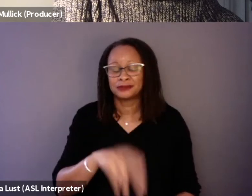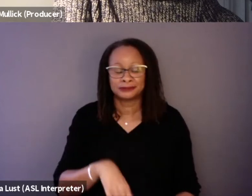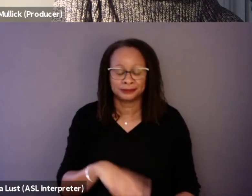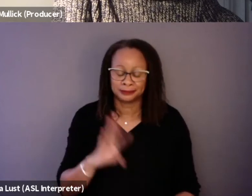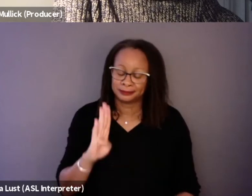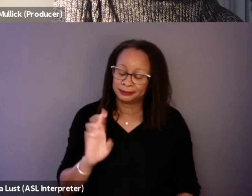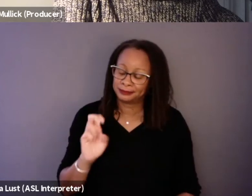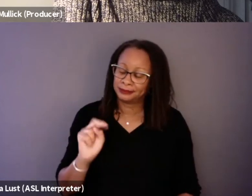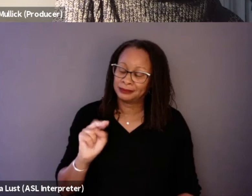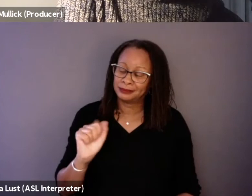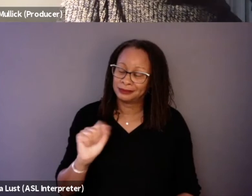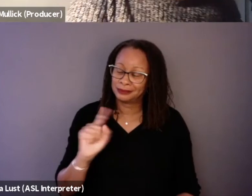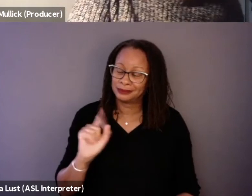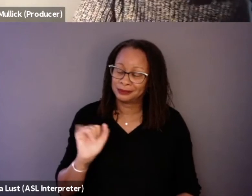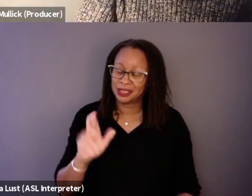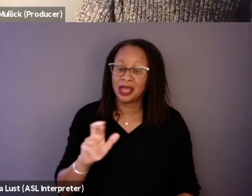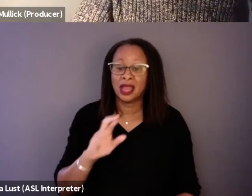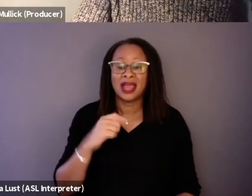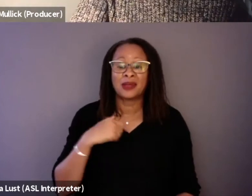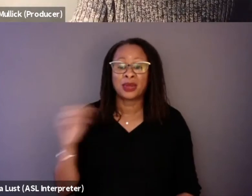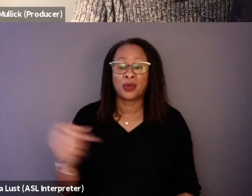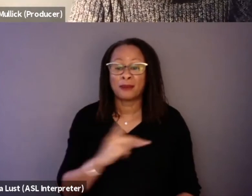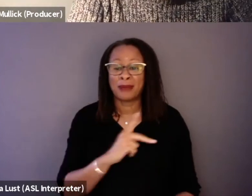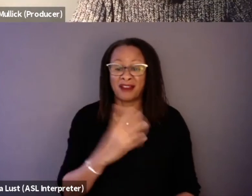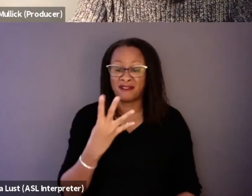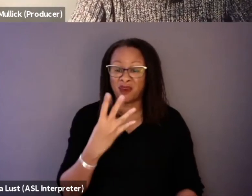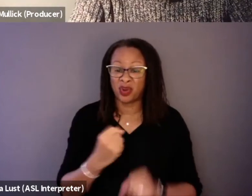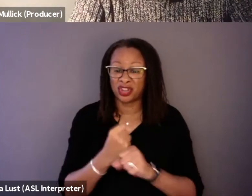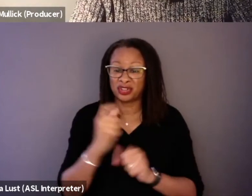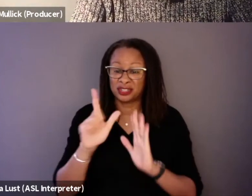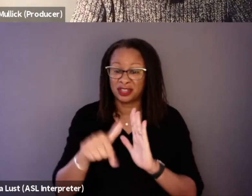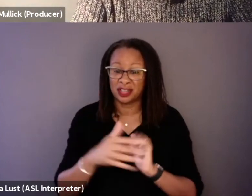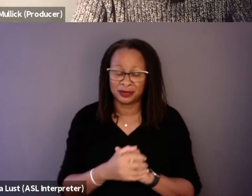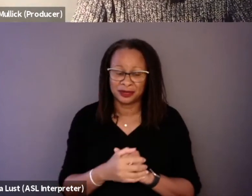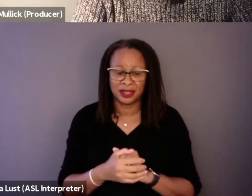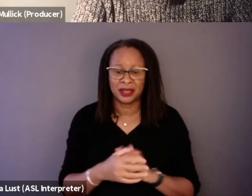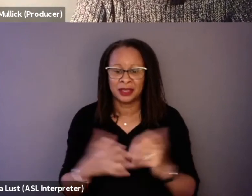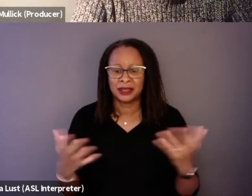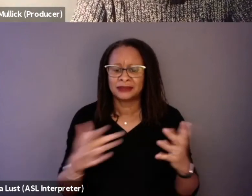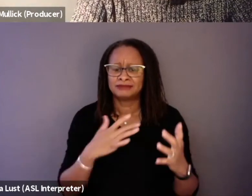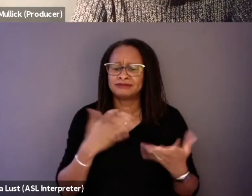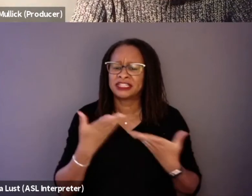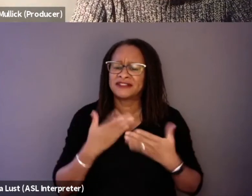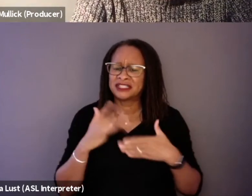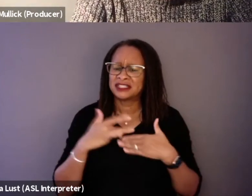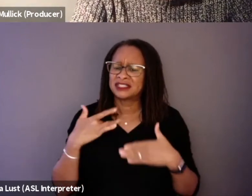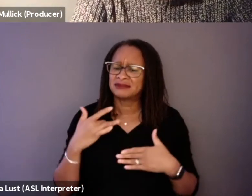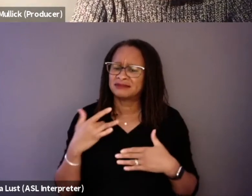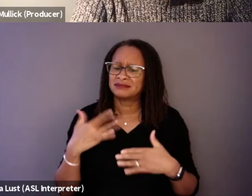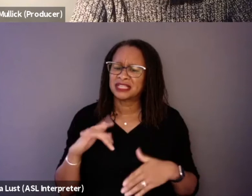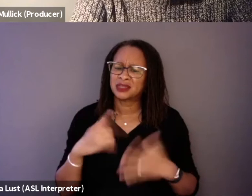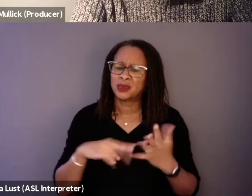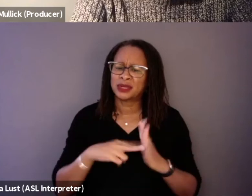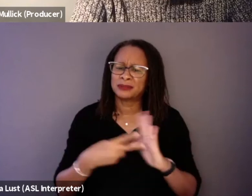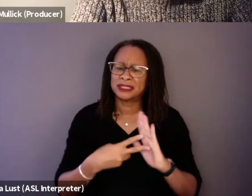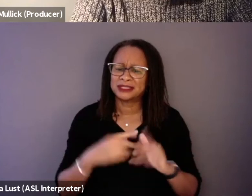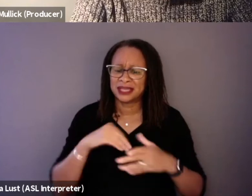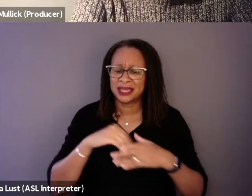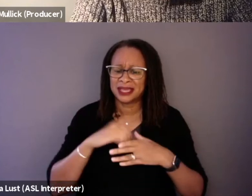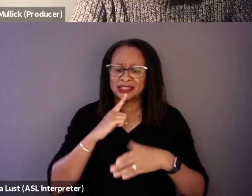to Afghanistan 4 years later. Give us a sense of kind of when that is in terms of actual